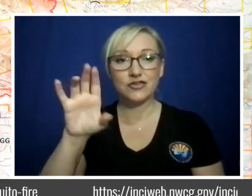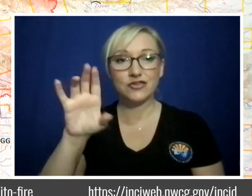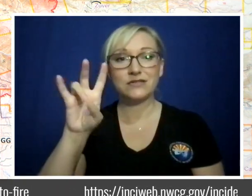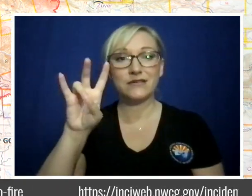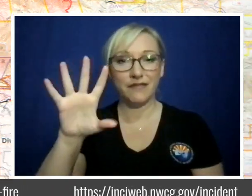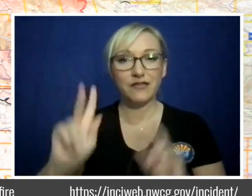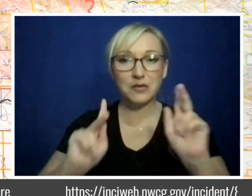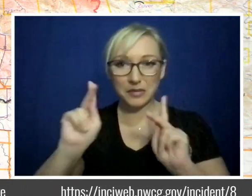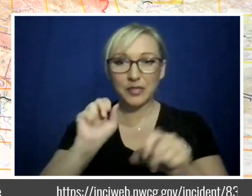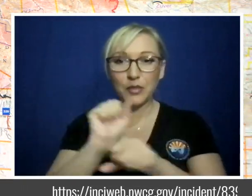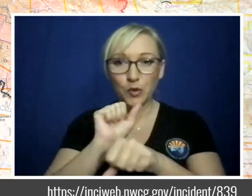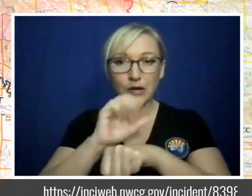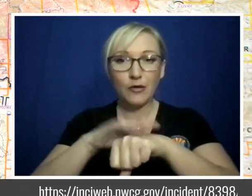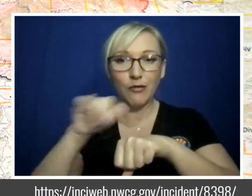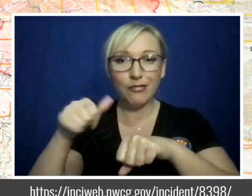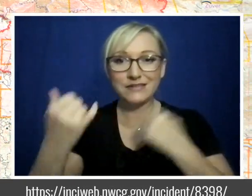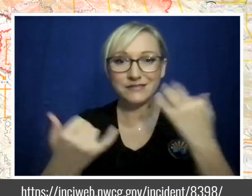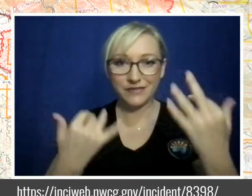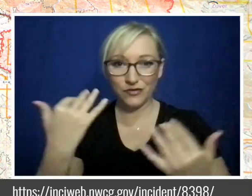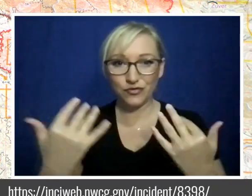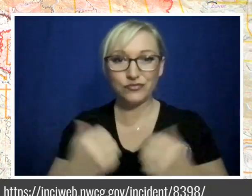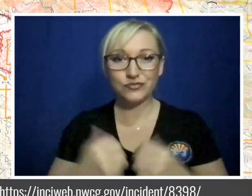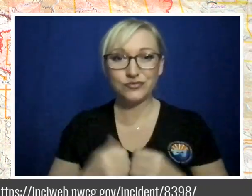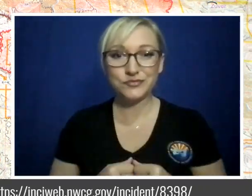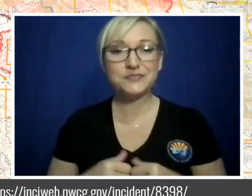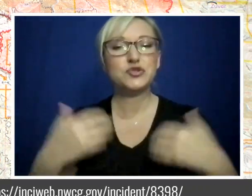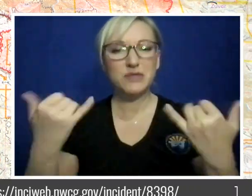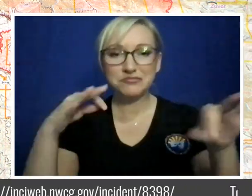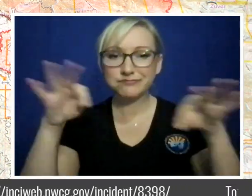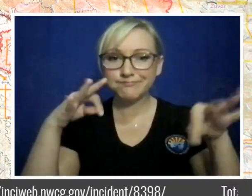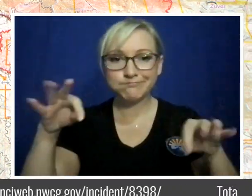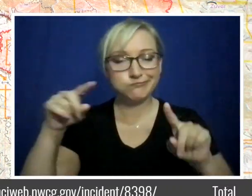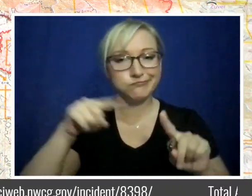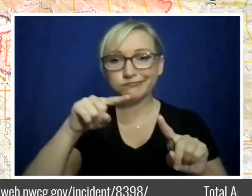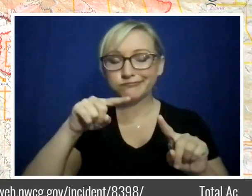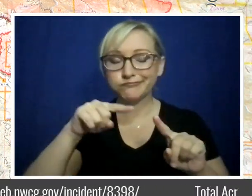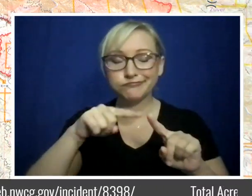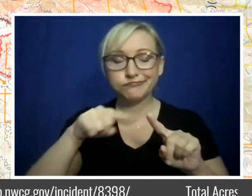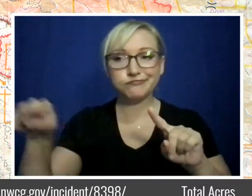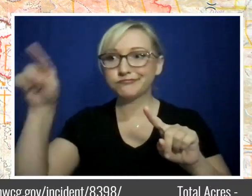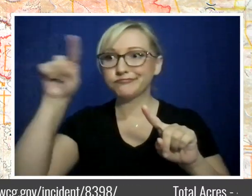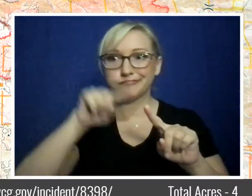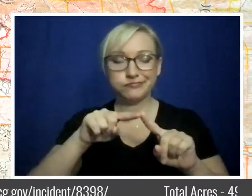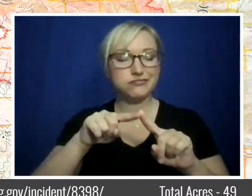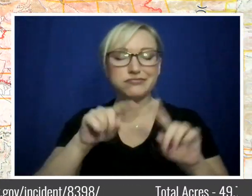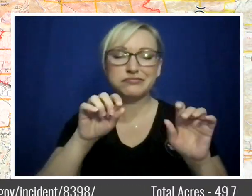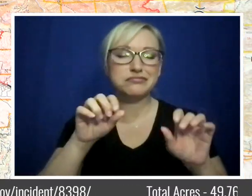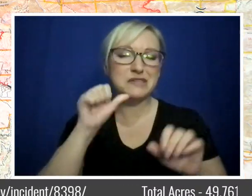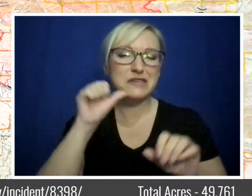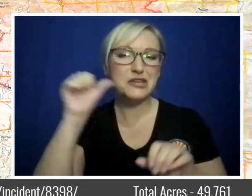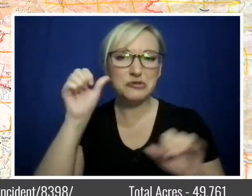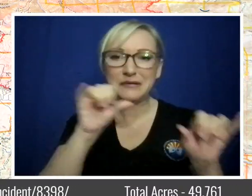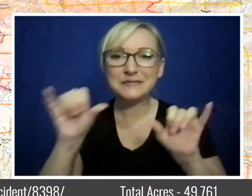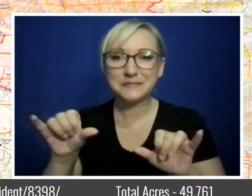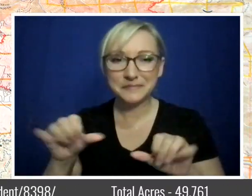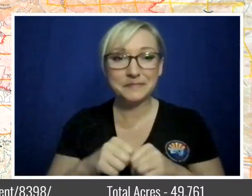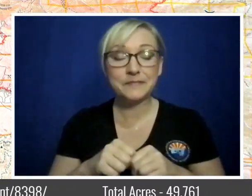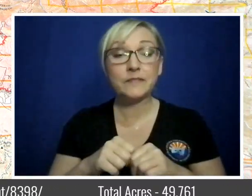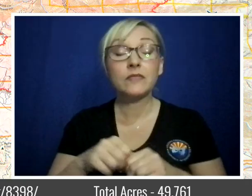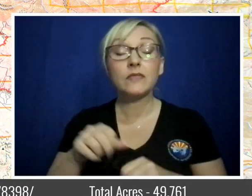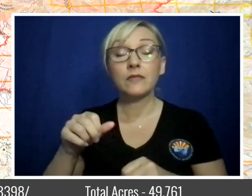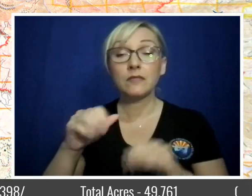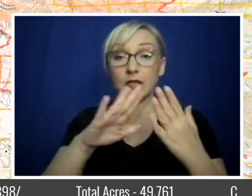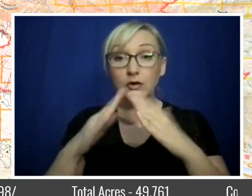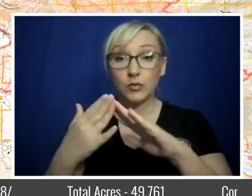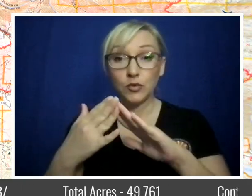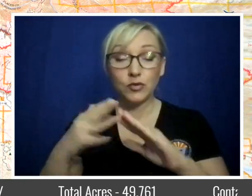incident. So I'm going to walk you around the fire again, kind of like we did yesterday. I'm going to start here in the community of Forest Hill, where the